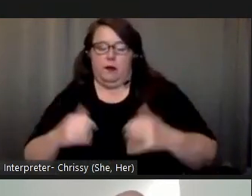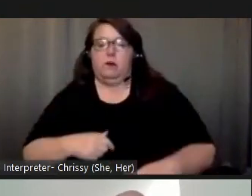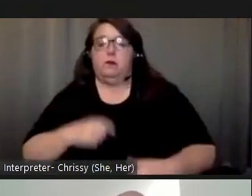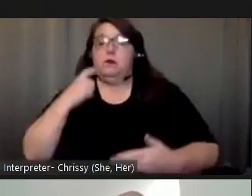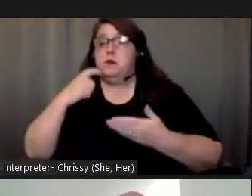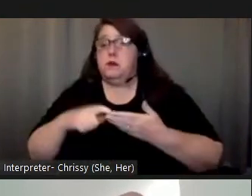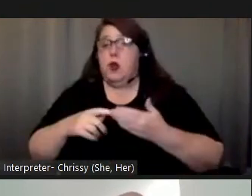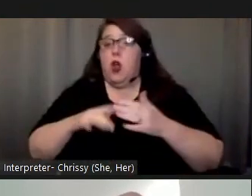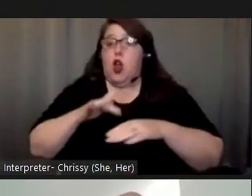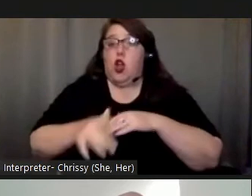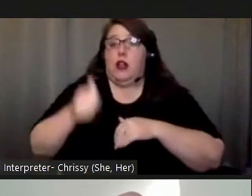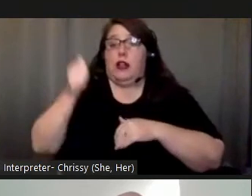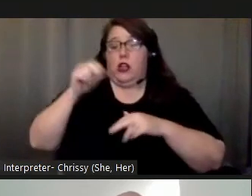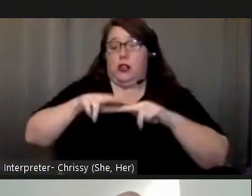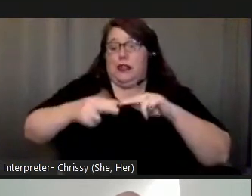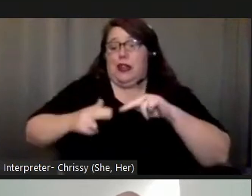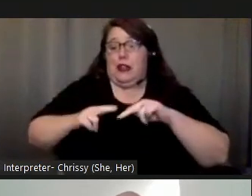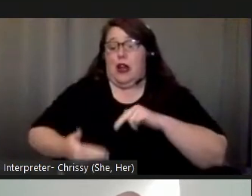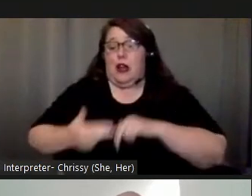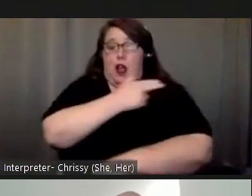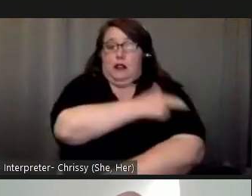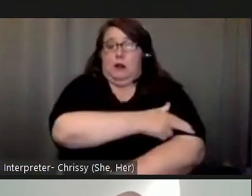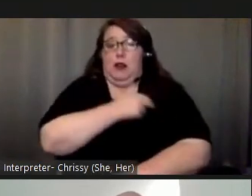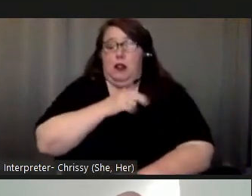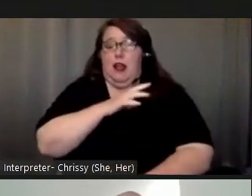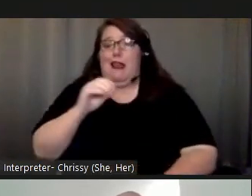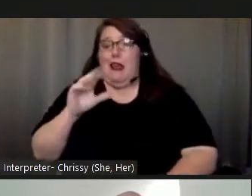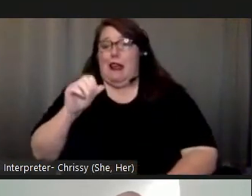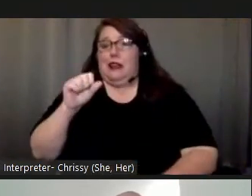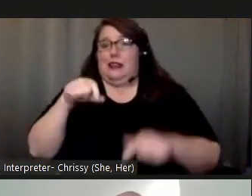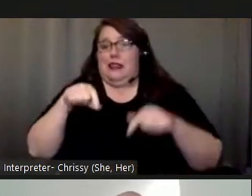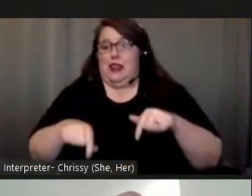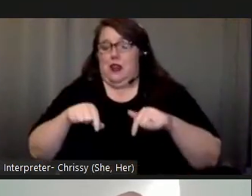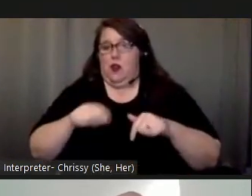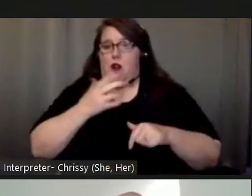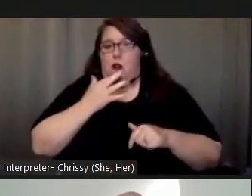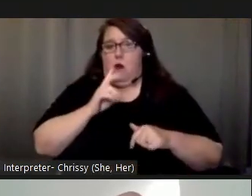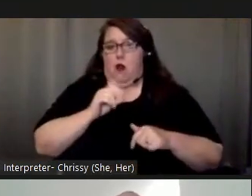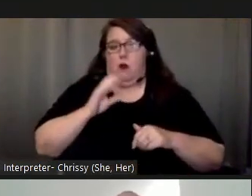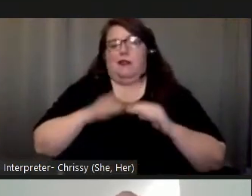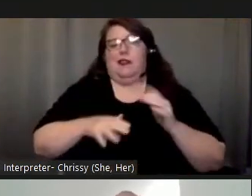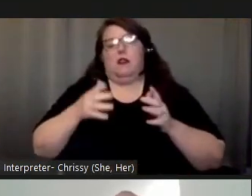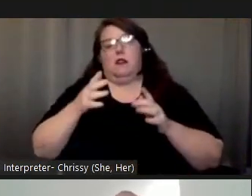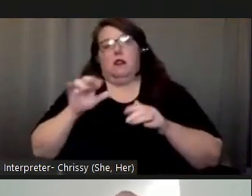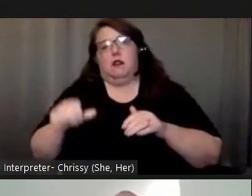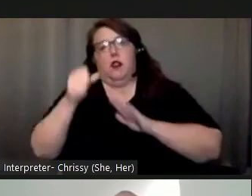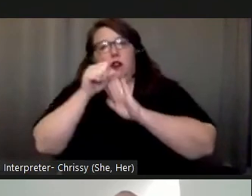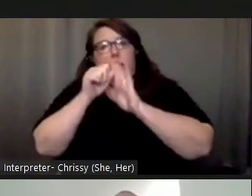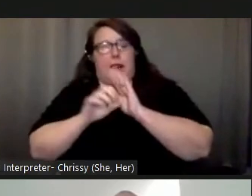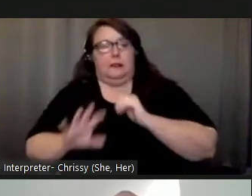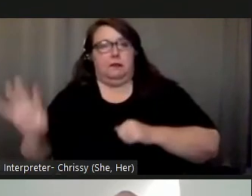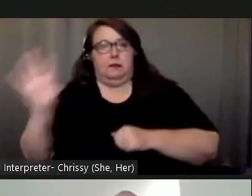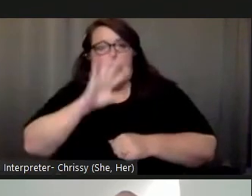much earlier decline in hospitalizations and cases here in Colorado than we did in the rest of the country. Next slide.